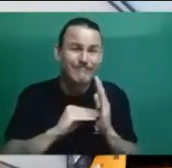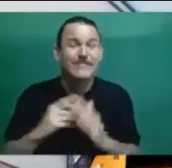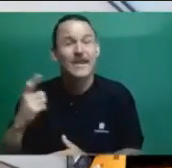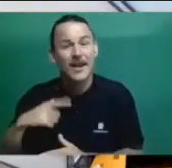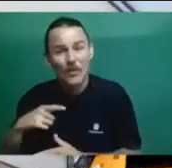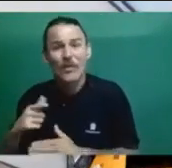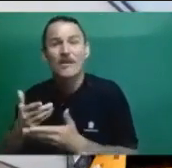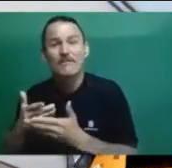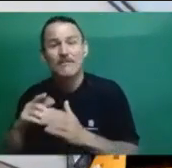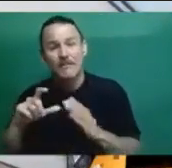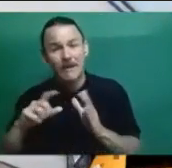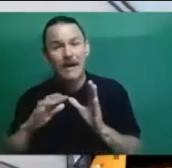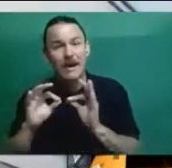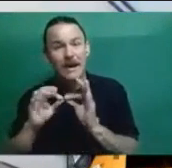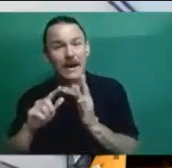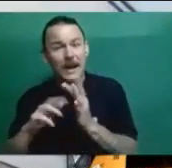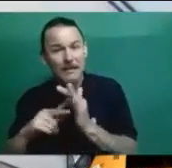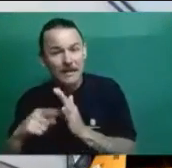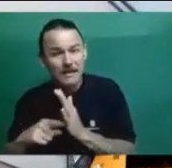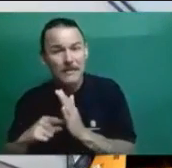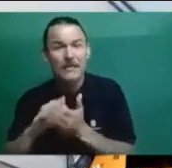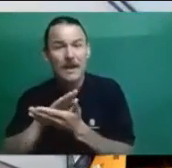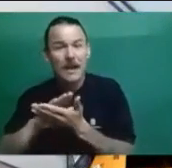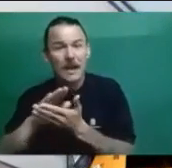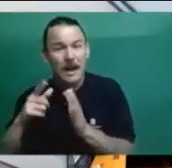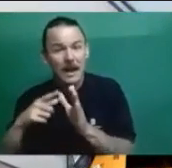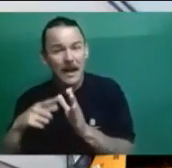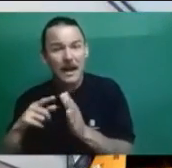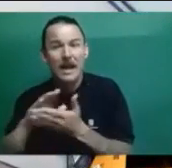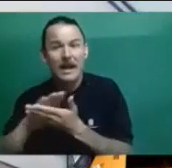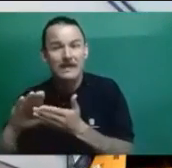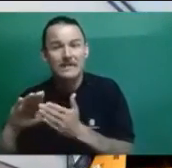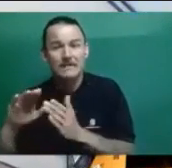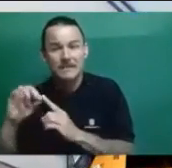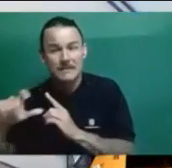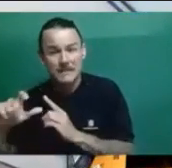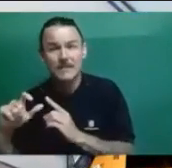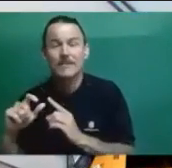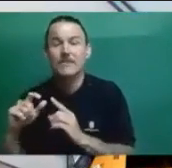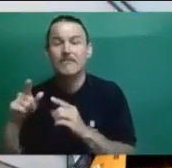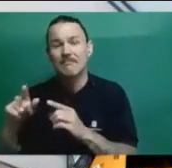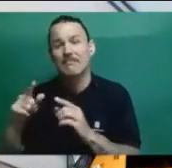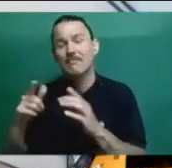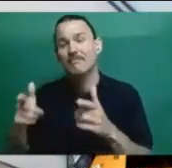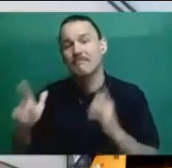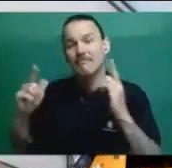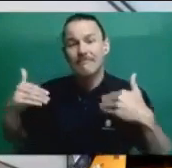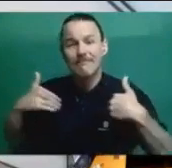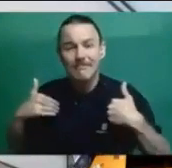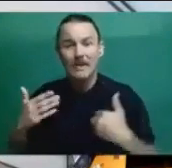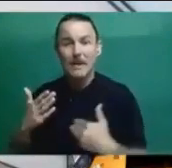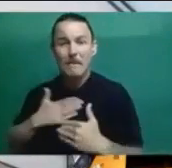carefully. So has AHPPC, so has Professor Sutton, so have my Cabinet colleagues, and indeed that's part of the work that PAEC is doing